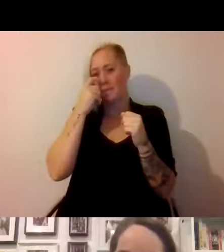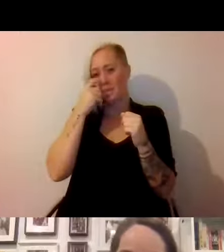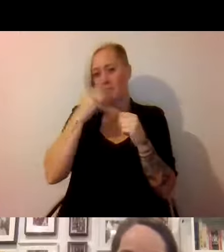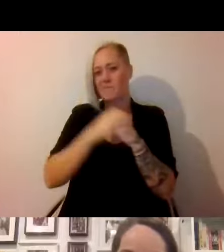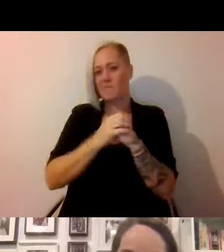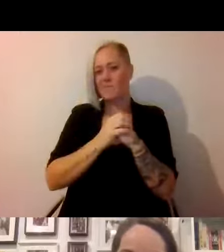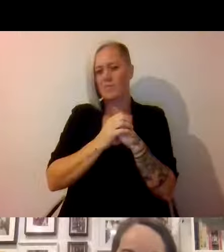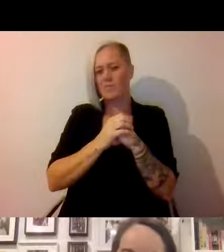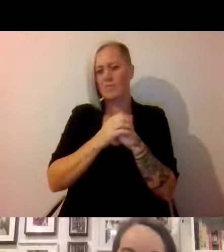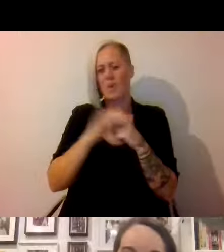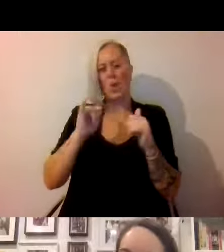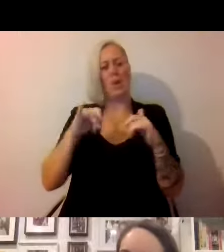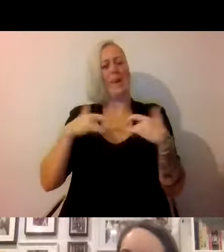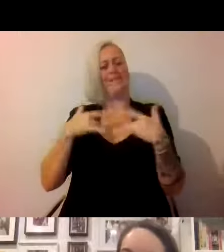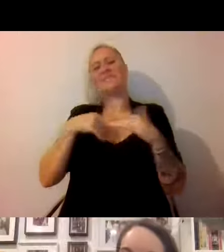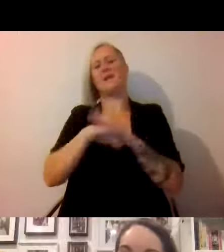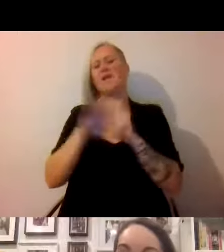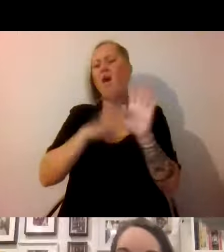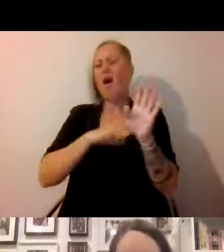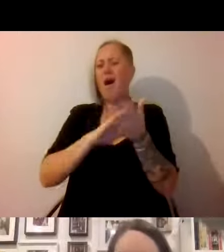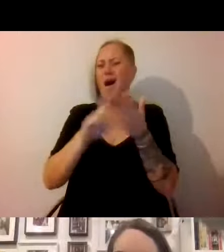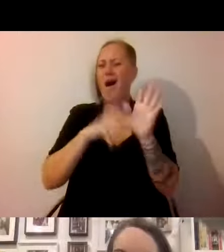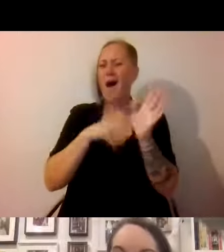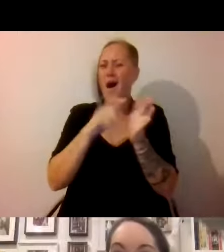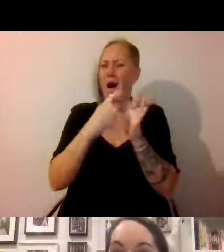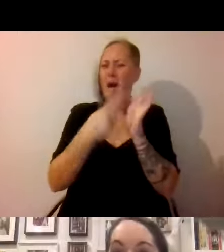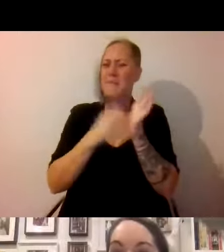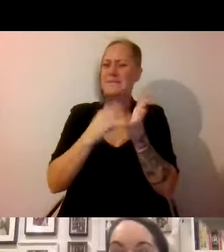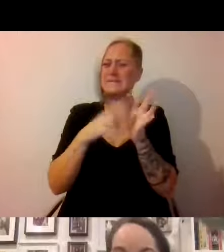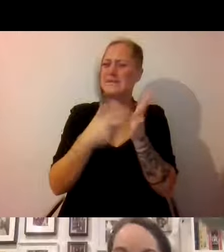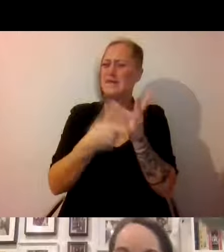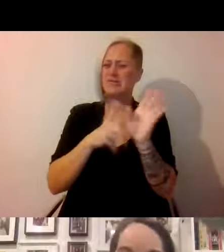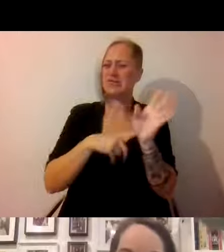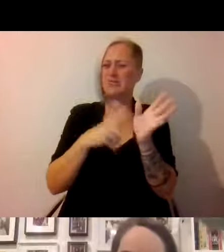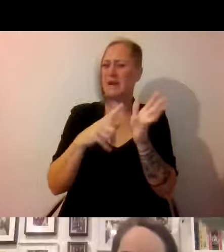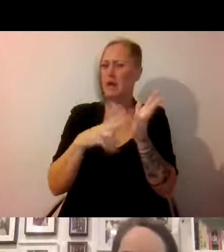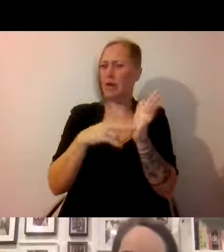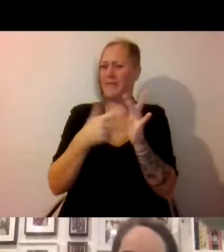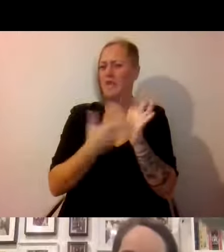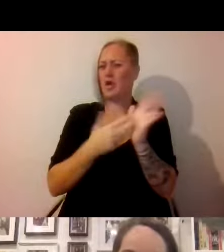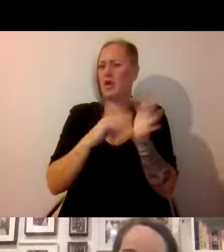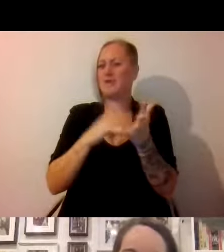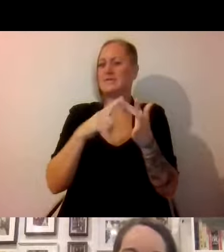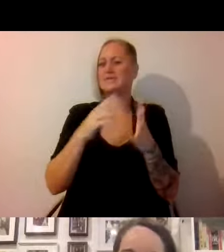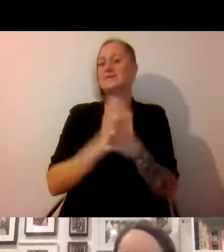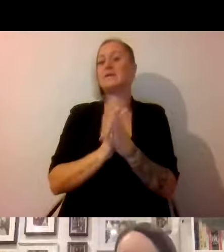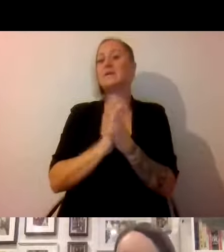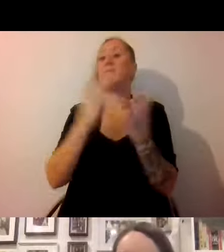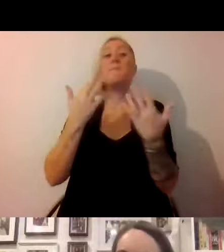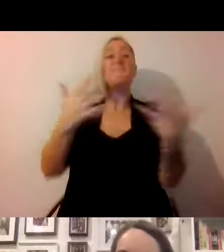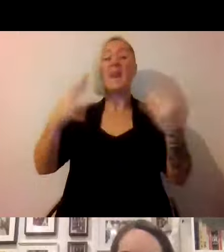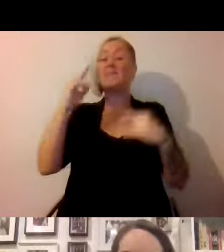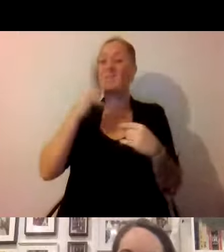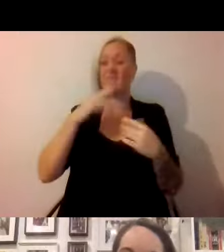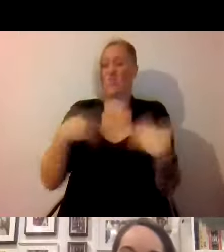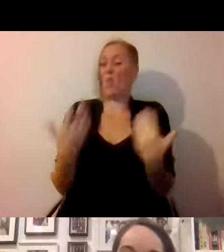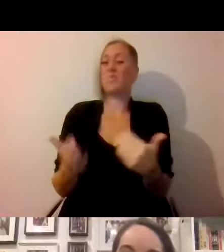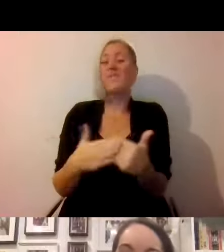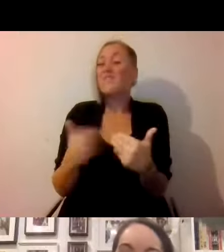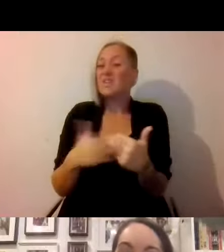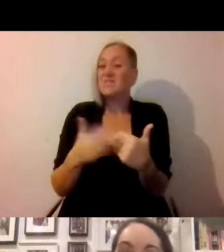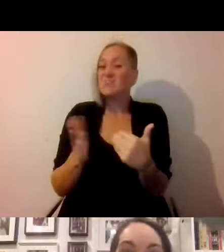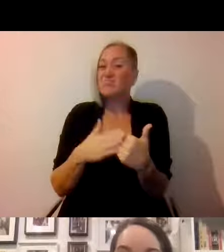for example. Many don't want to be fixed and they really resent this implication. And for this reason, cochlear